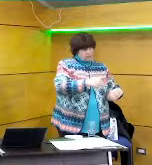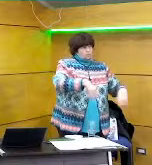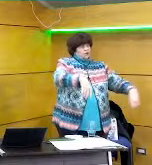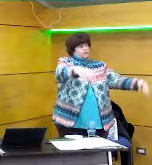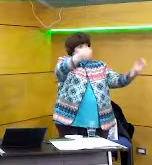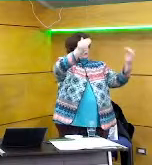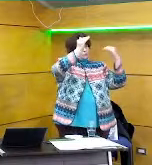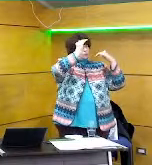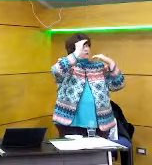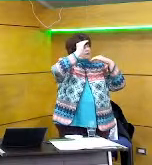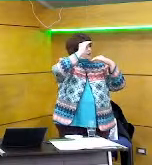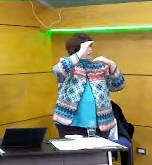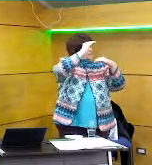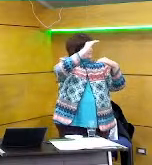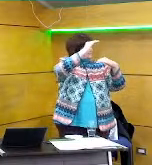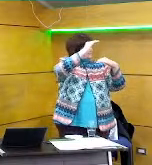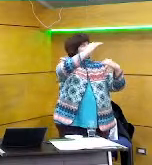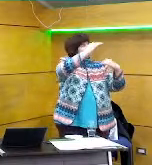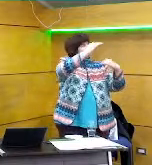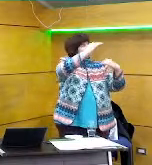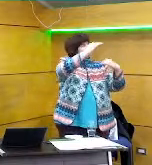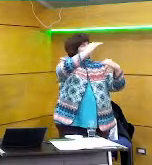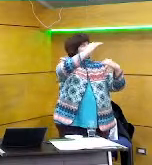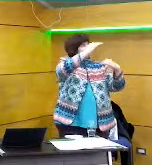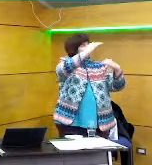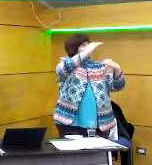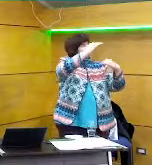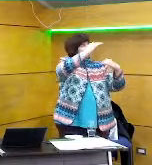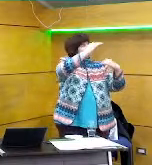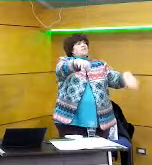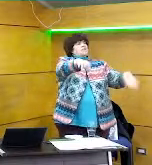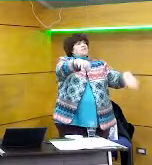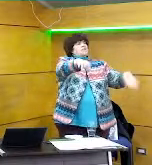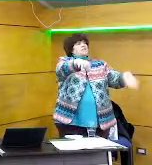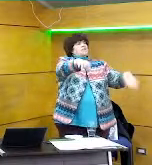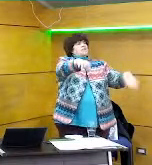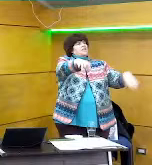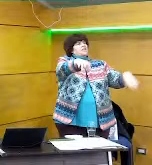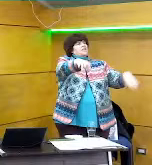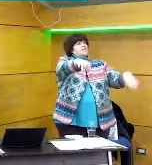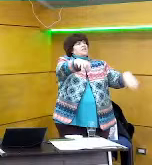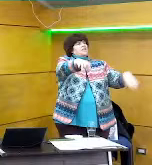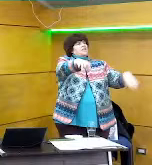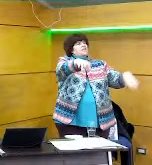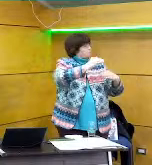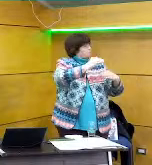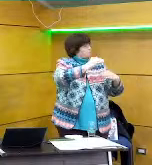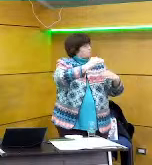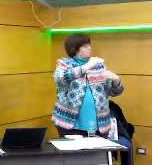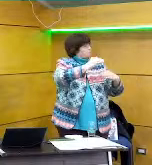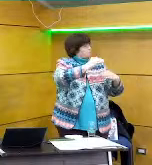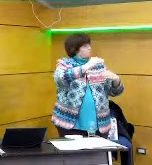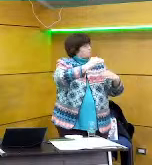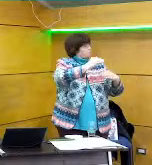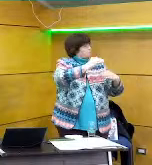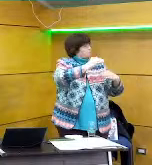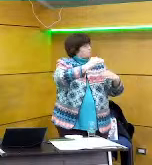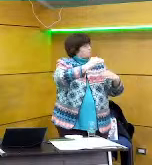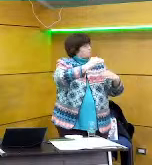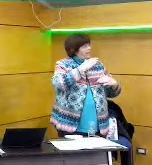3, where you are introducing the idea, then you're researching and